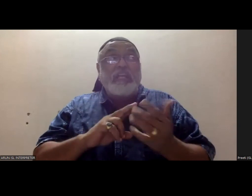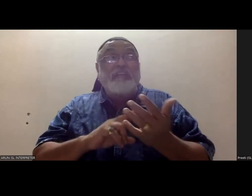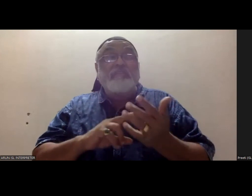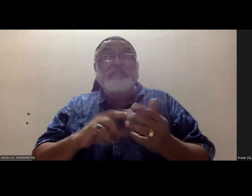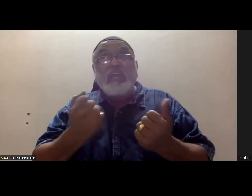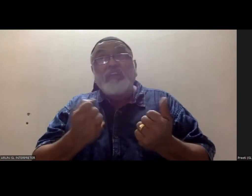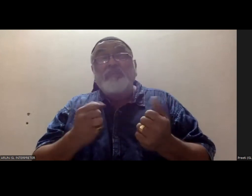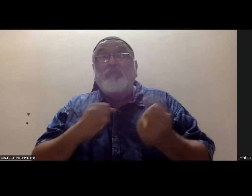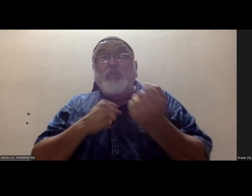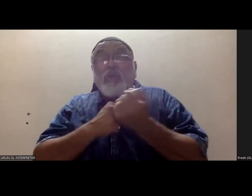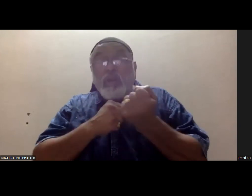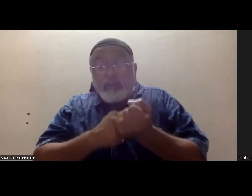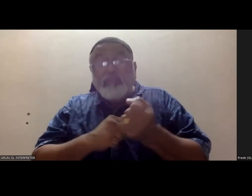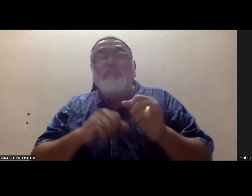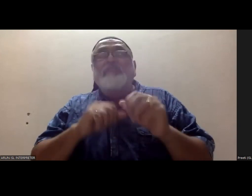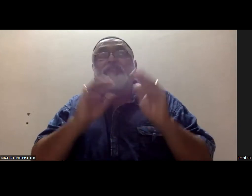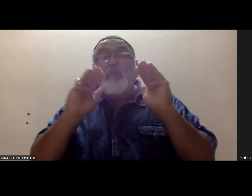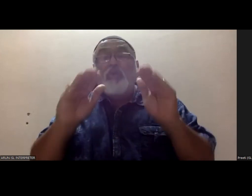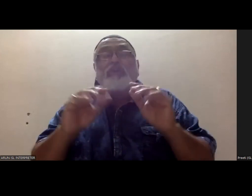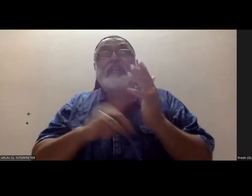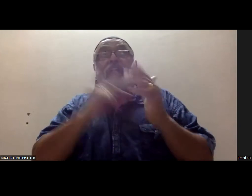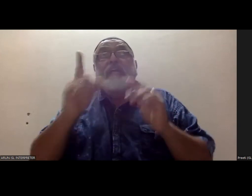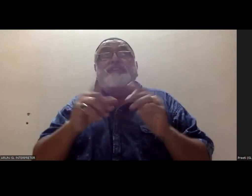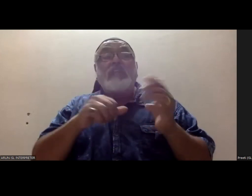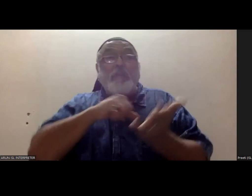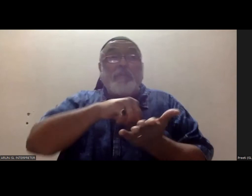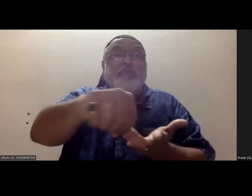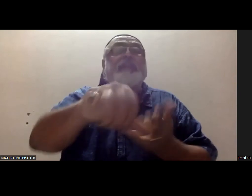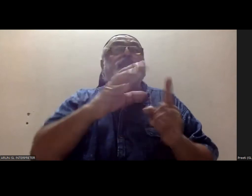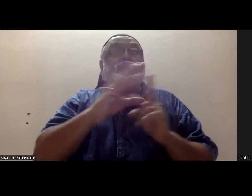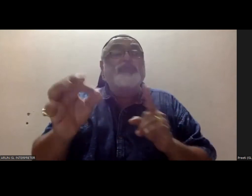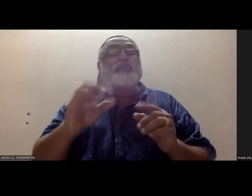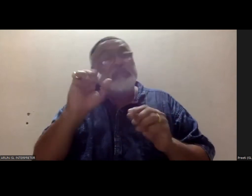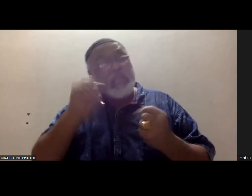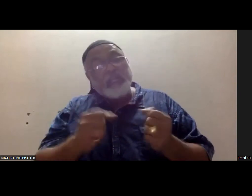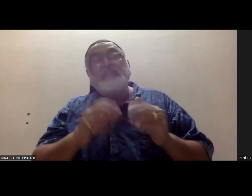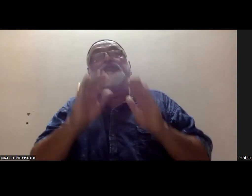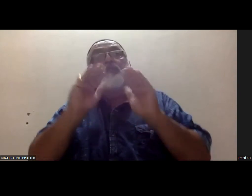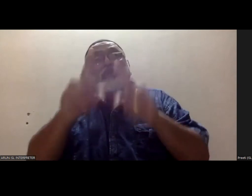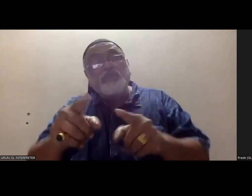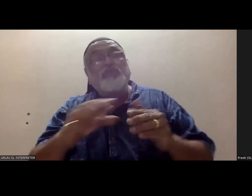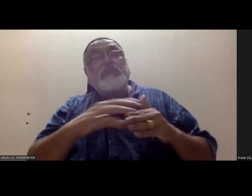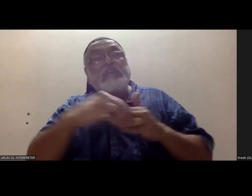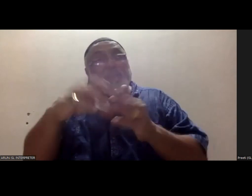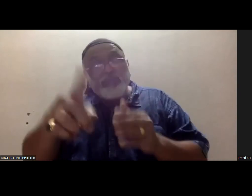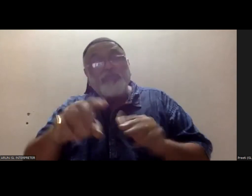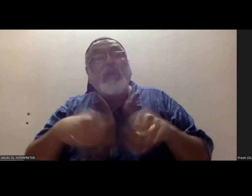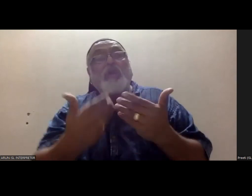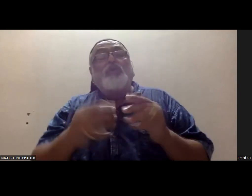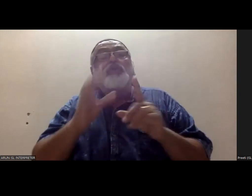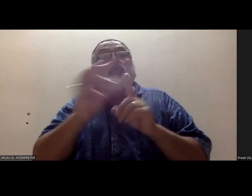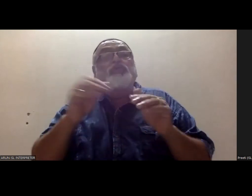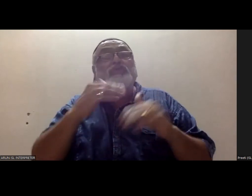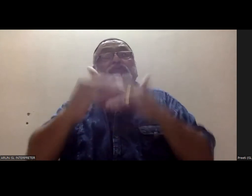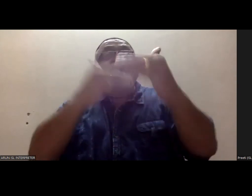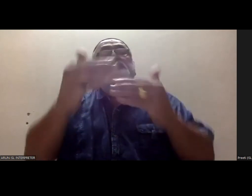be actually implemented on a national scale, we will support you and we will guide you how to do that. So please be serious about your